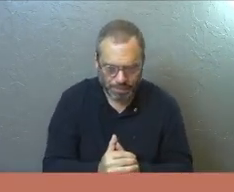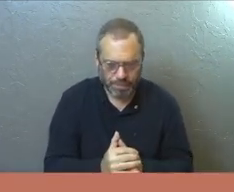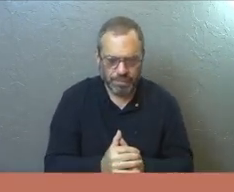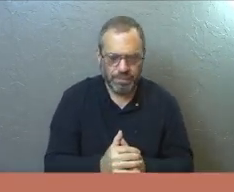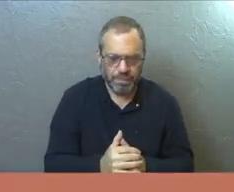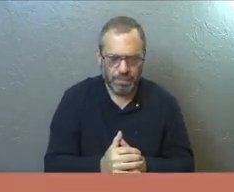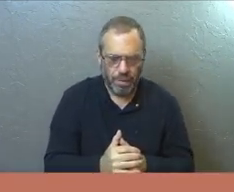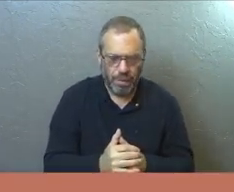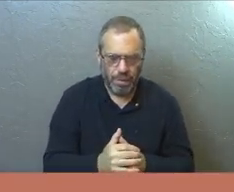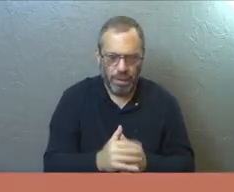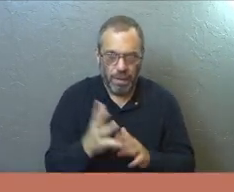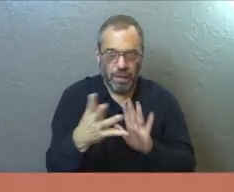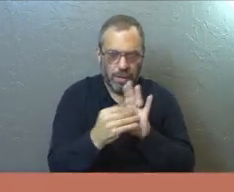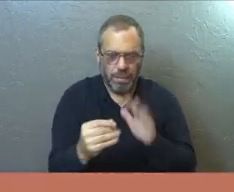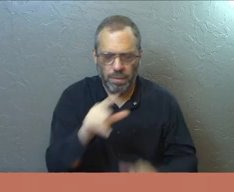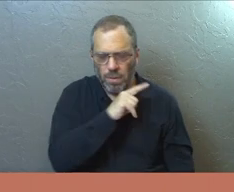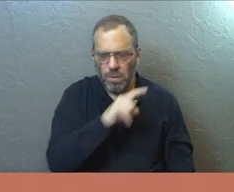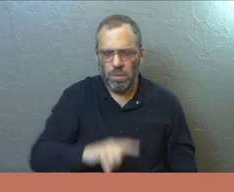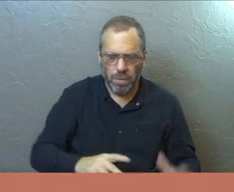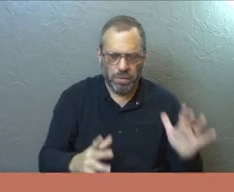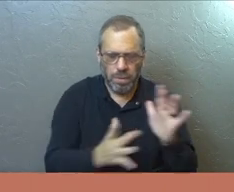Dear Lord Jesus,